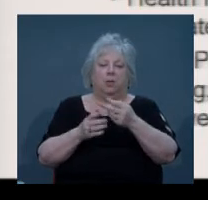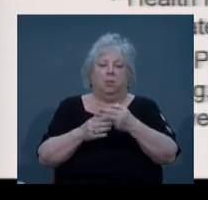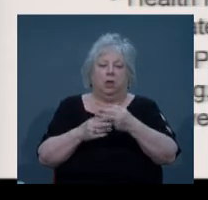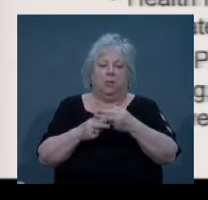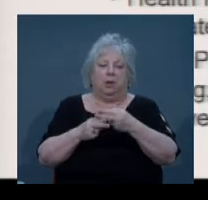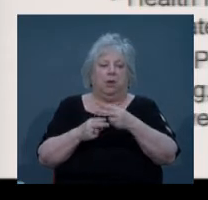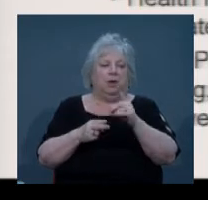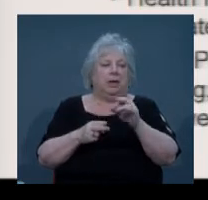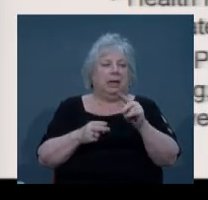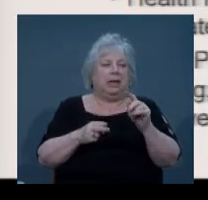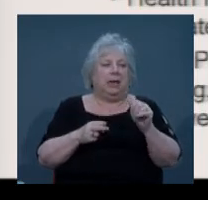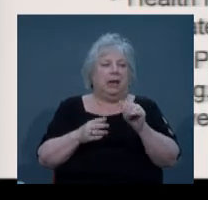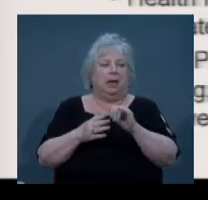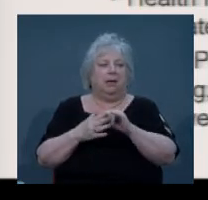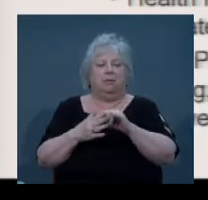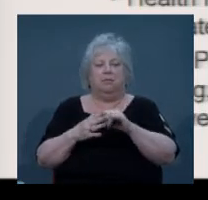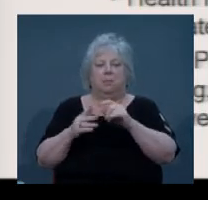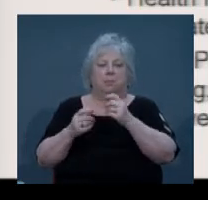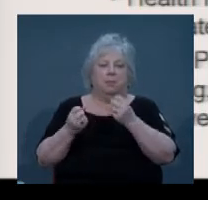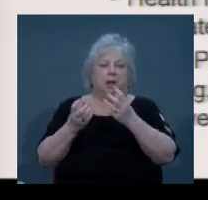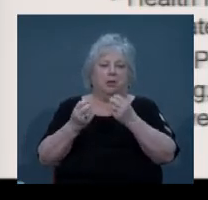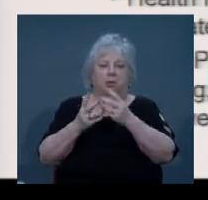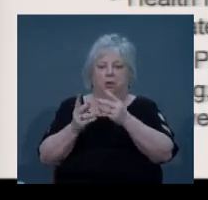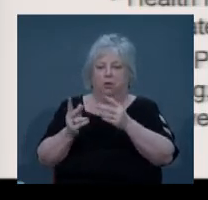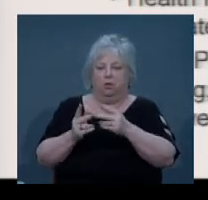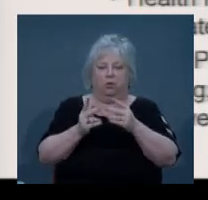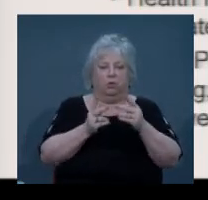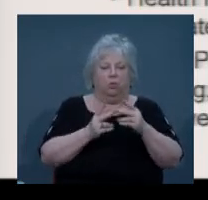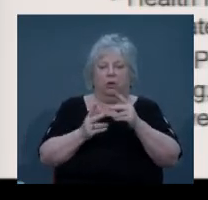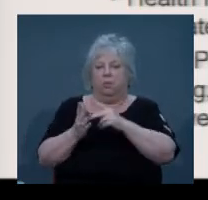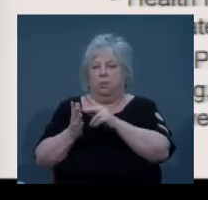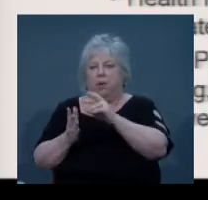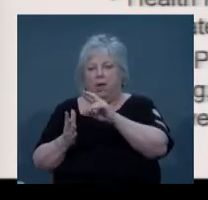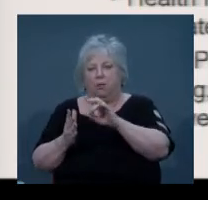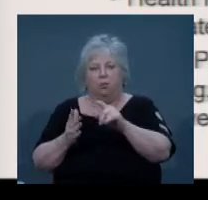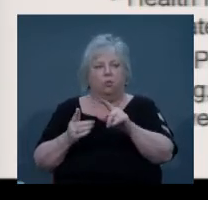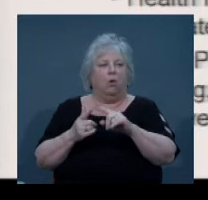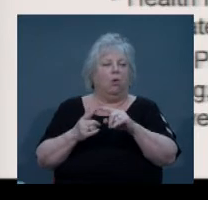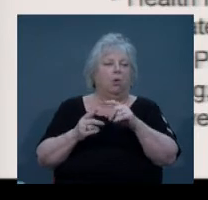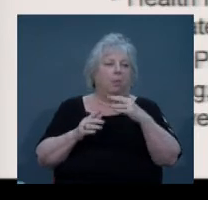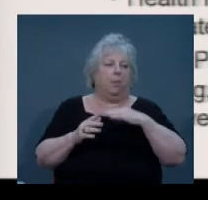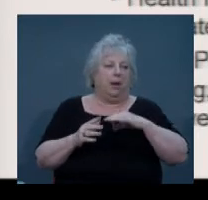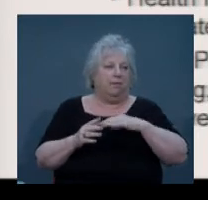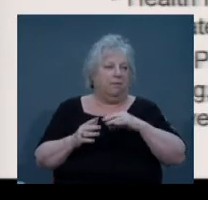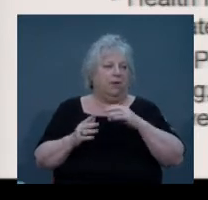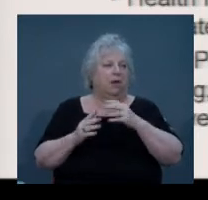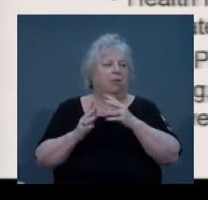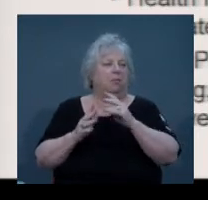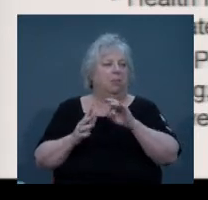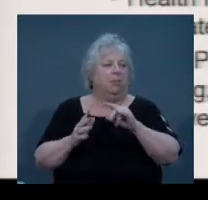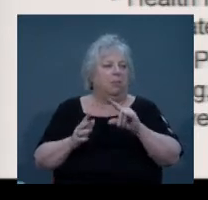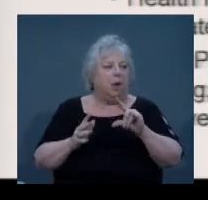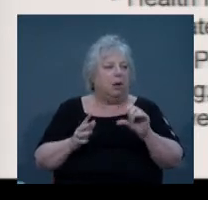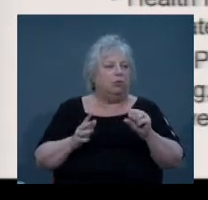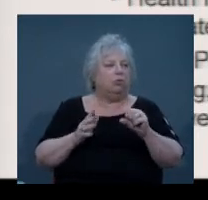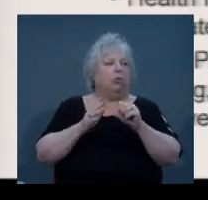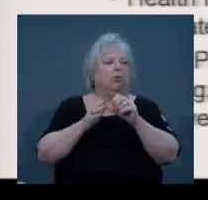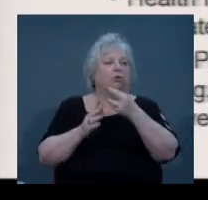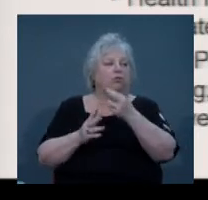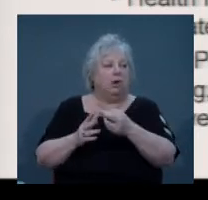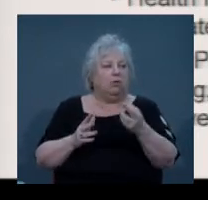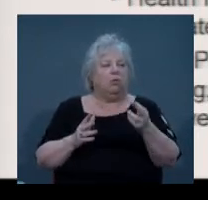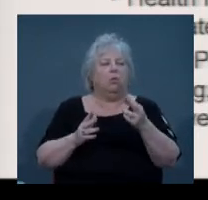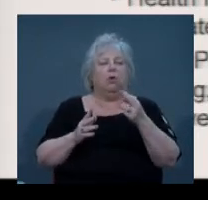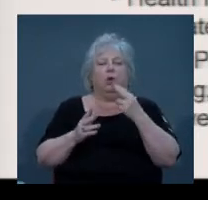the human resources data, the payroll data, our benefit modules, to form the basis for our